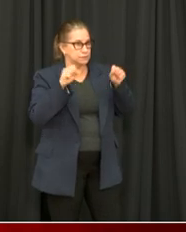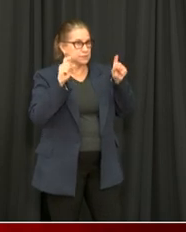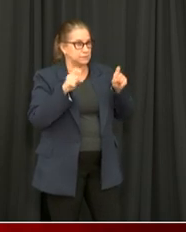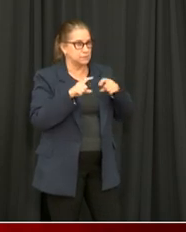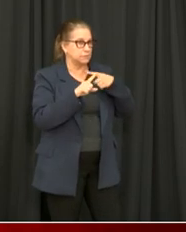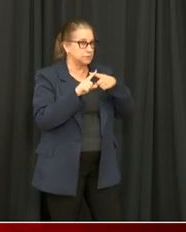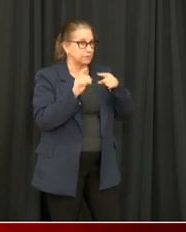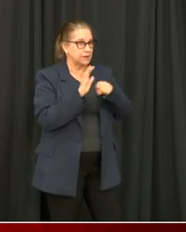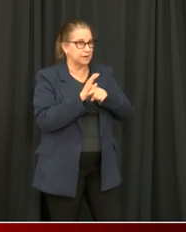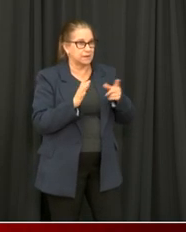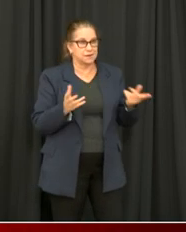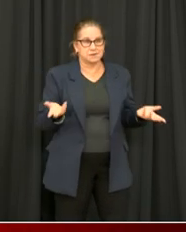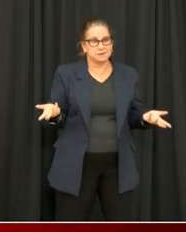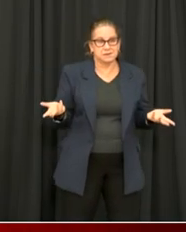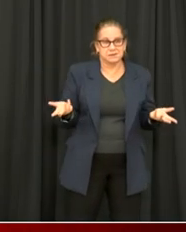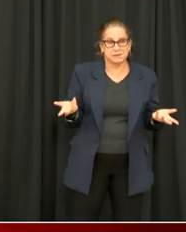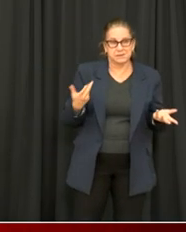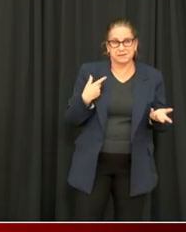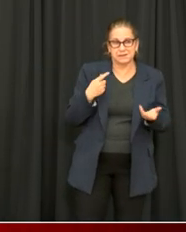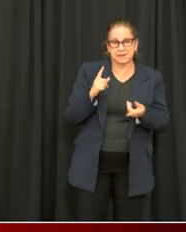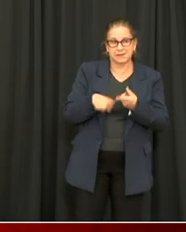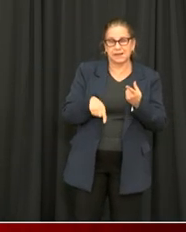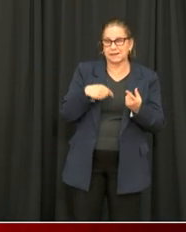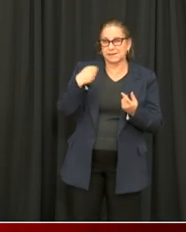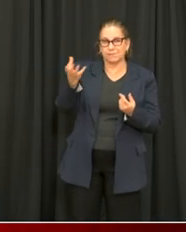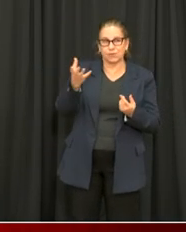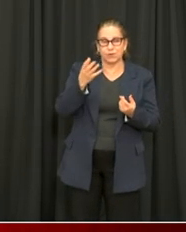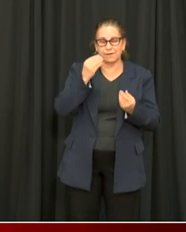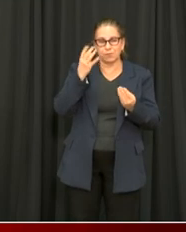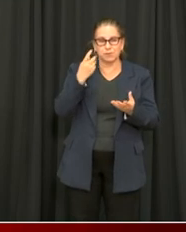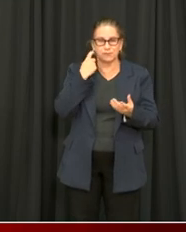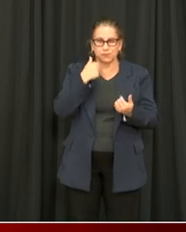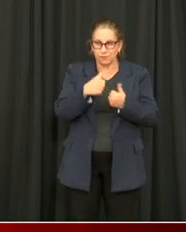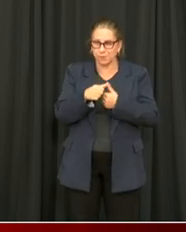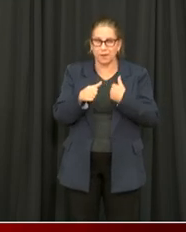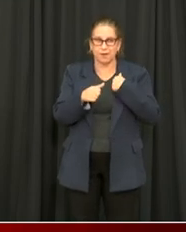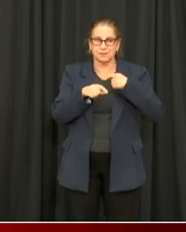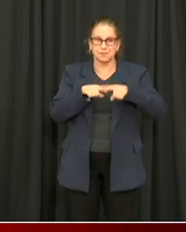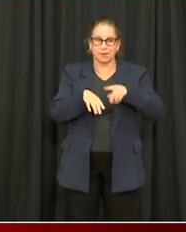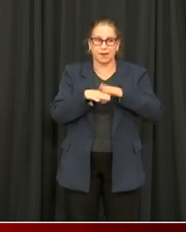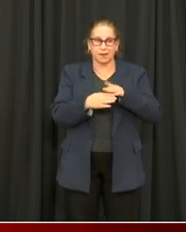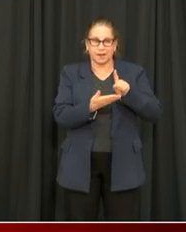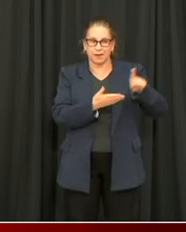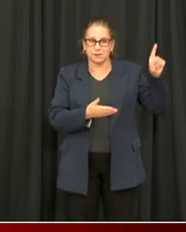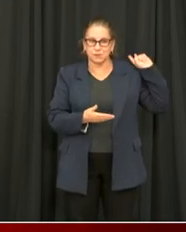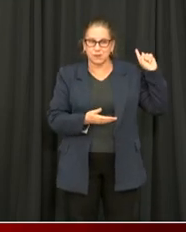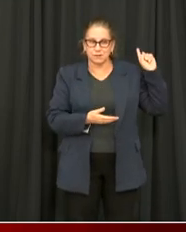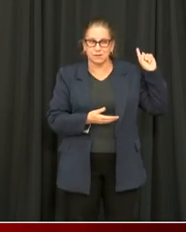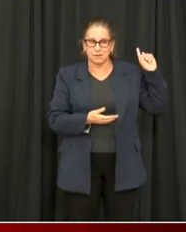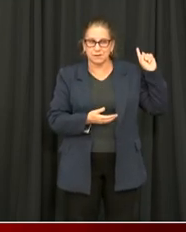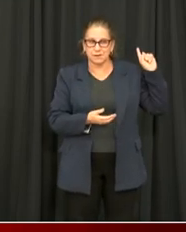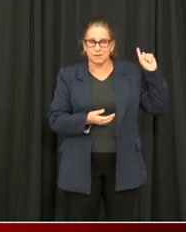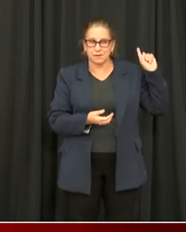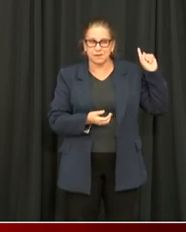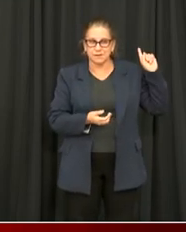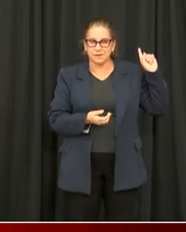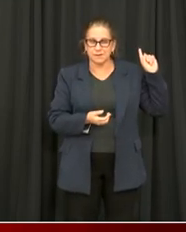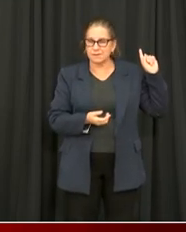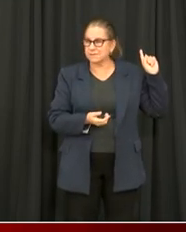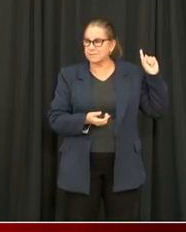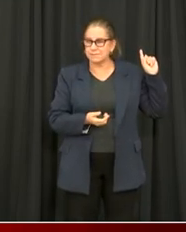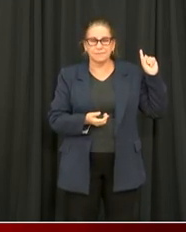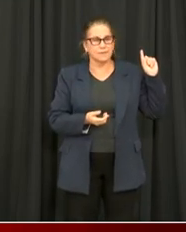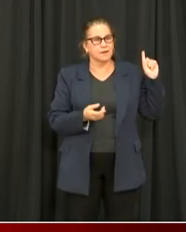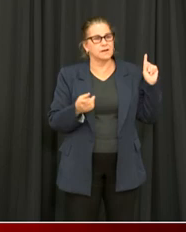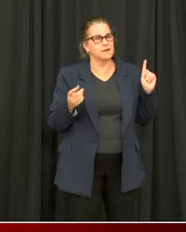you trends on that. Remember last week we advised, I'm not sure if you've been here since last week. I think I recognize you. I think you're starting to become